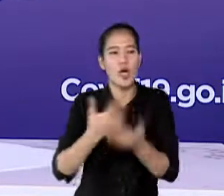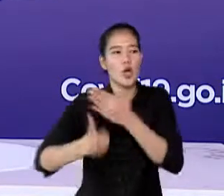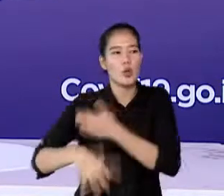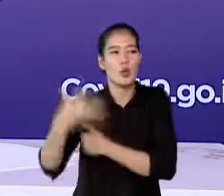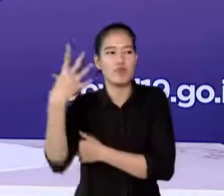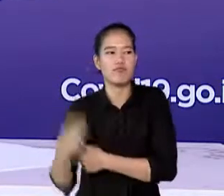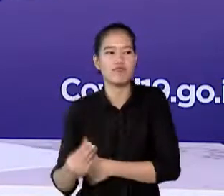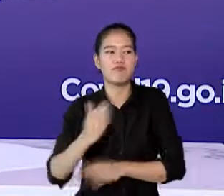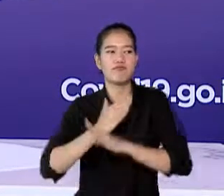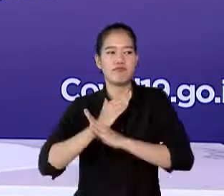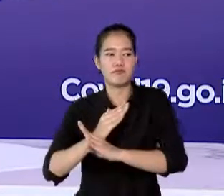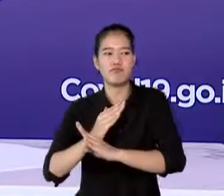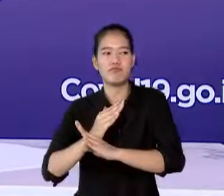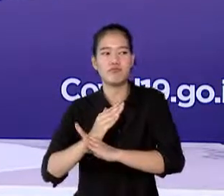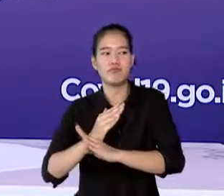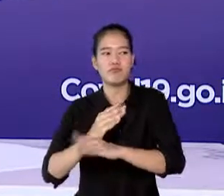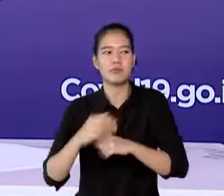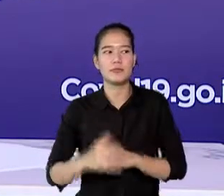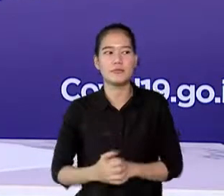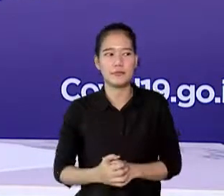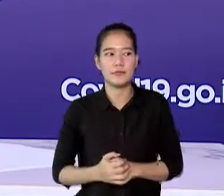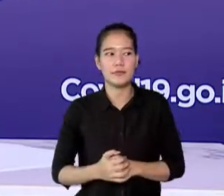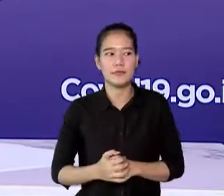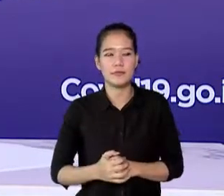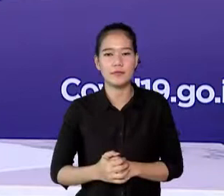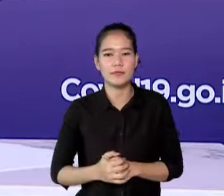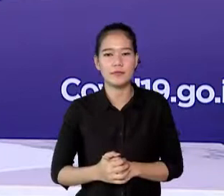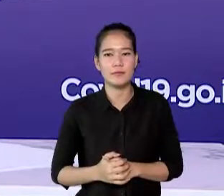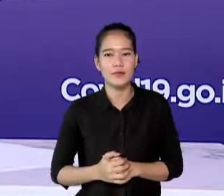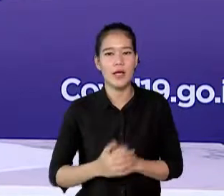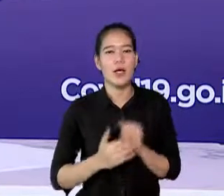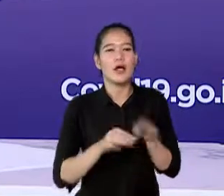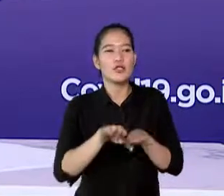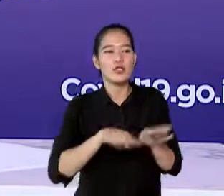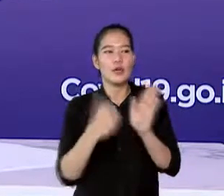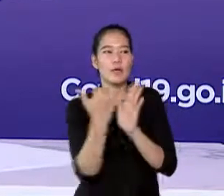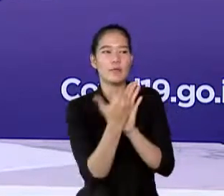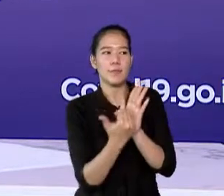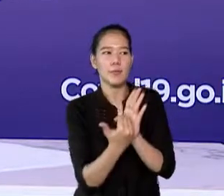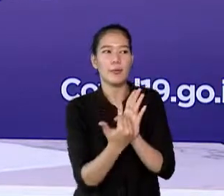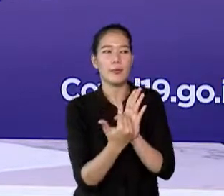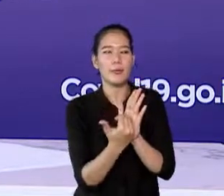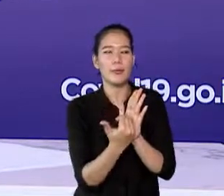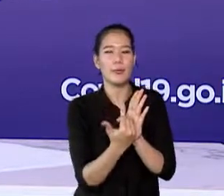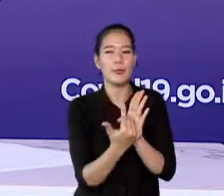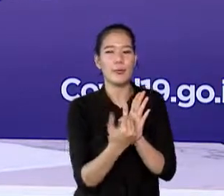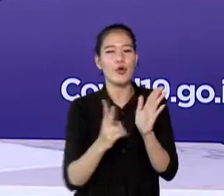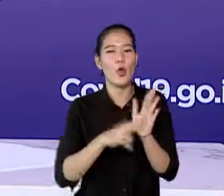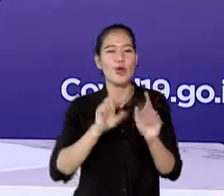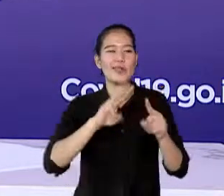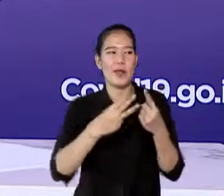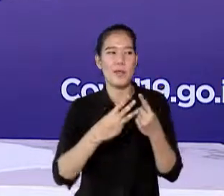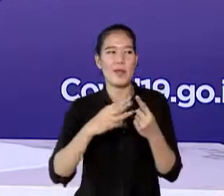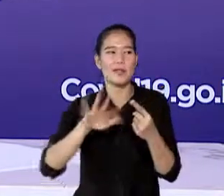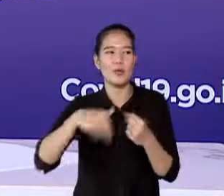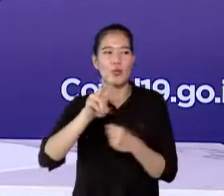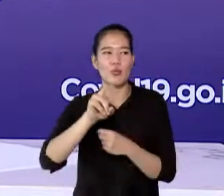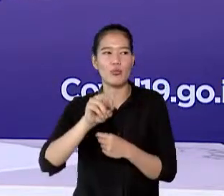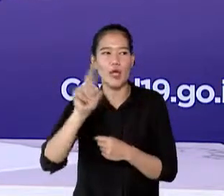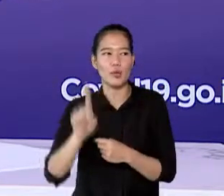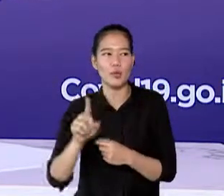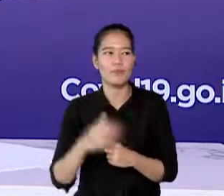been regulated in the circular of the head of the COVID-19 Handling Task Force, number 13, year